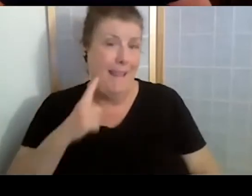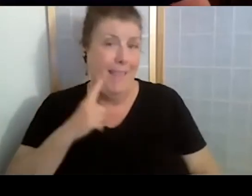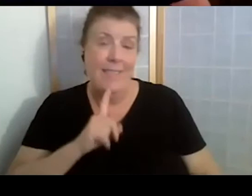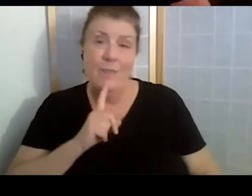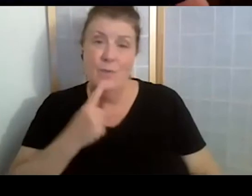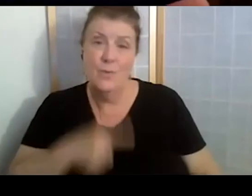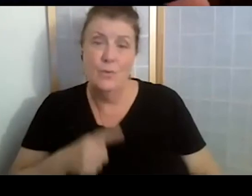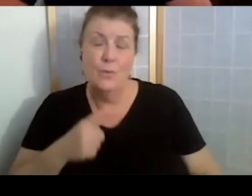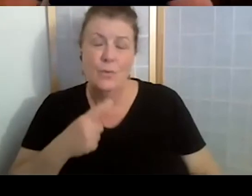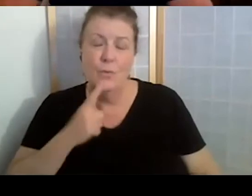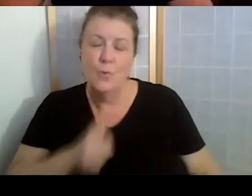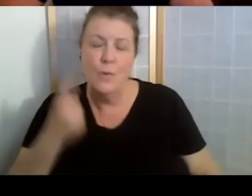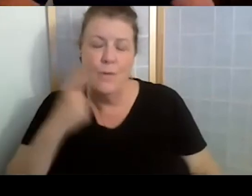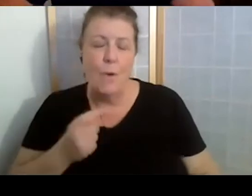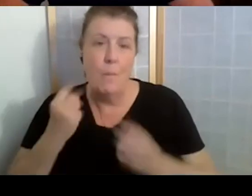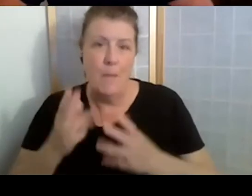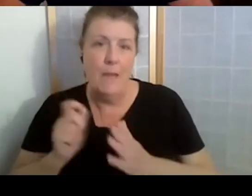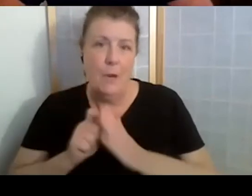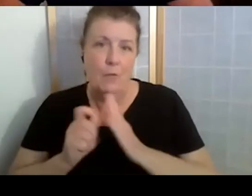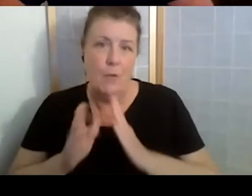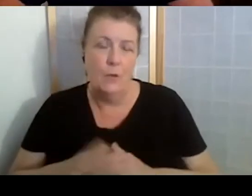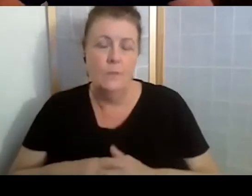Yeah, I'll just second